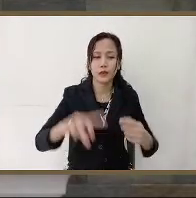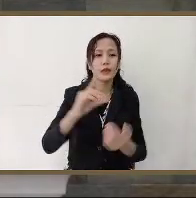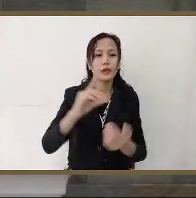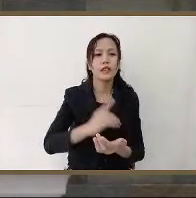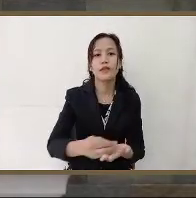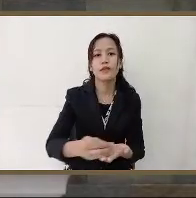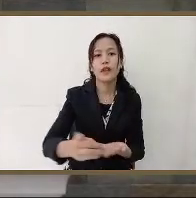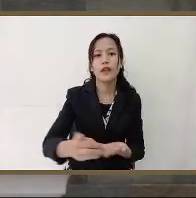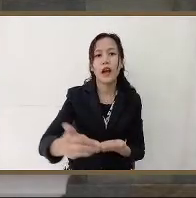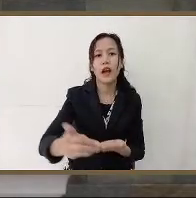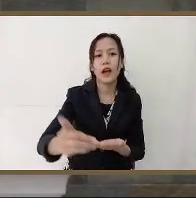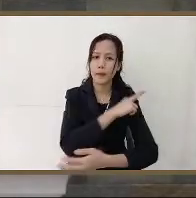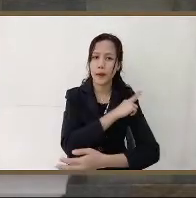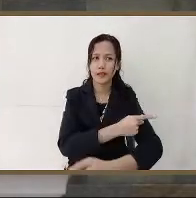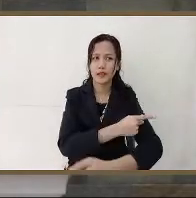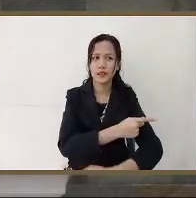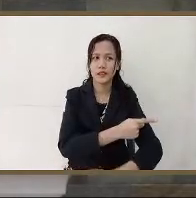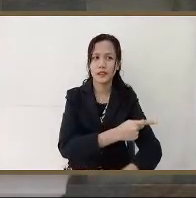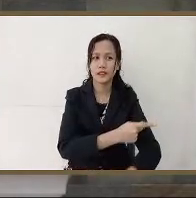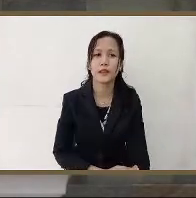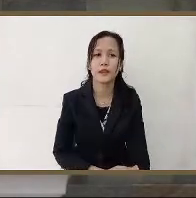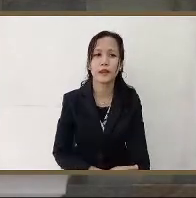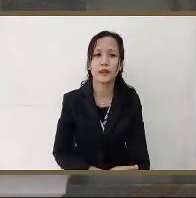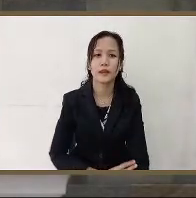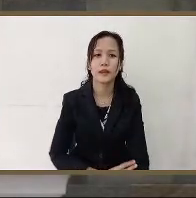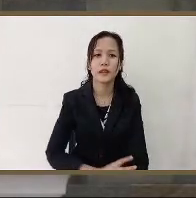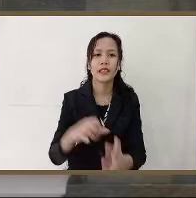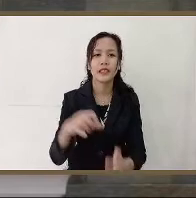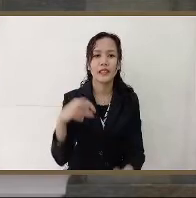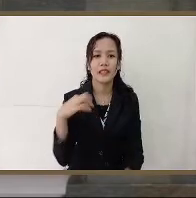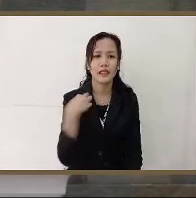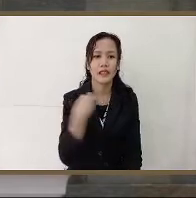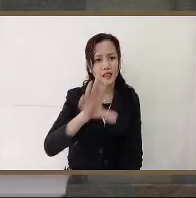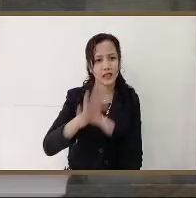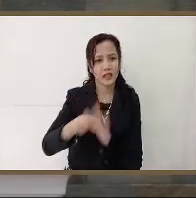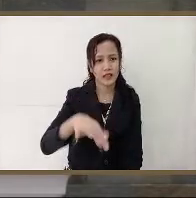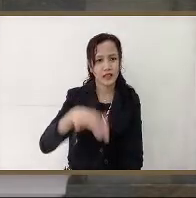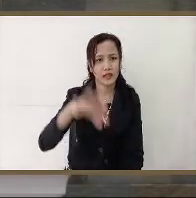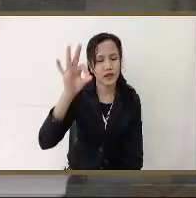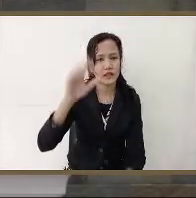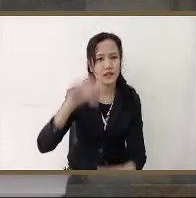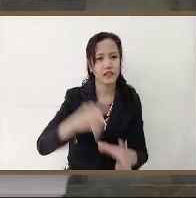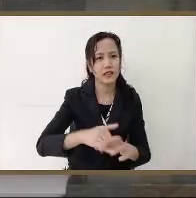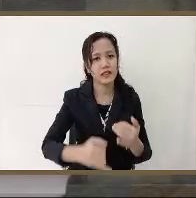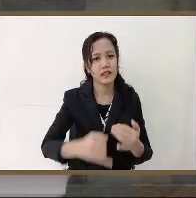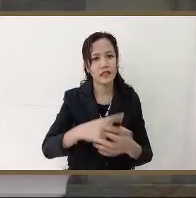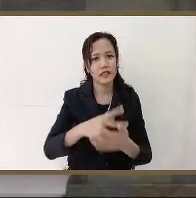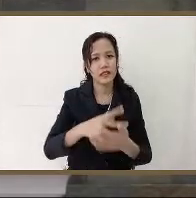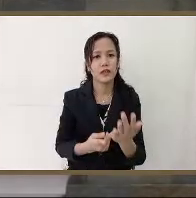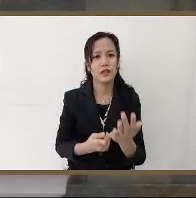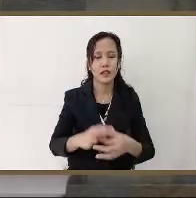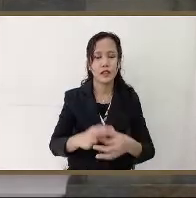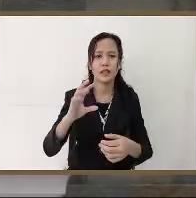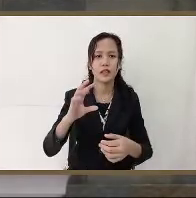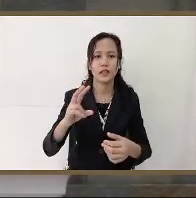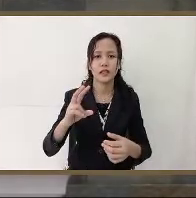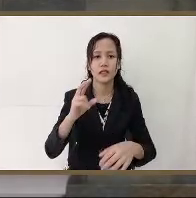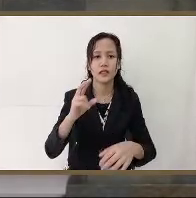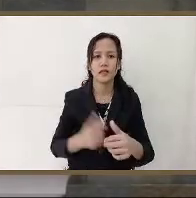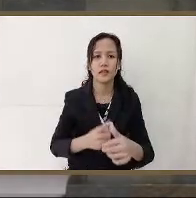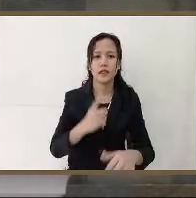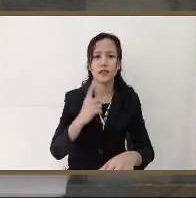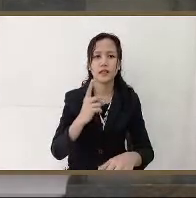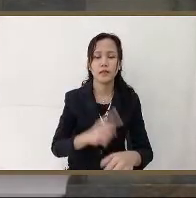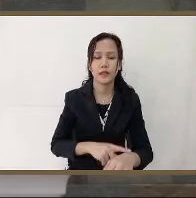iba. Makikita natin dito that on the last part of the first period, the first na nababanggit po sa